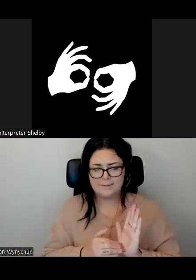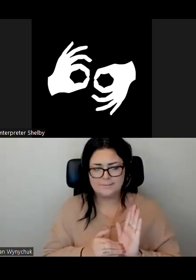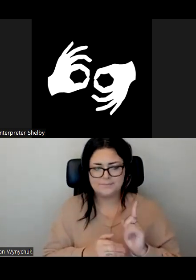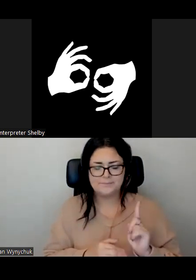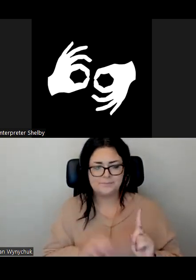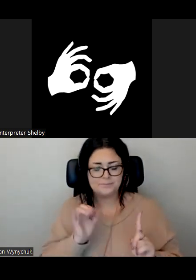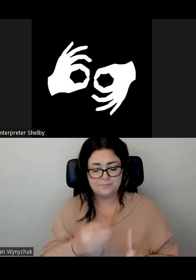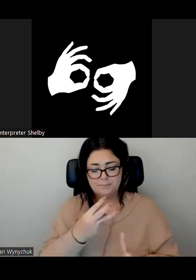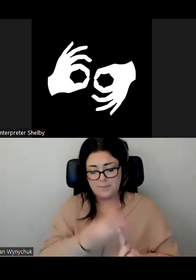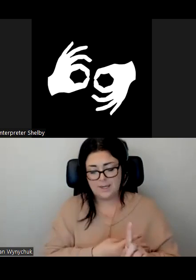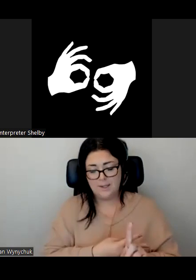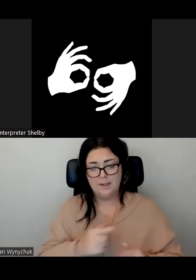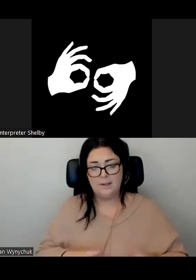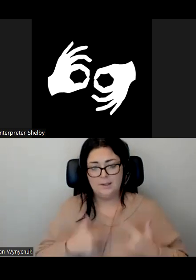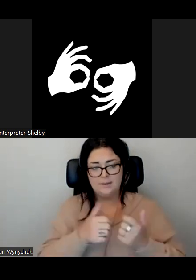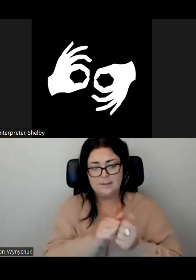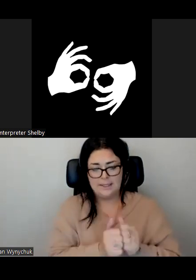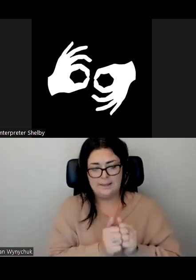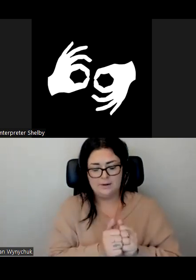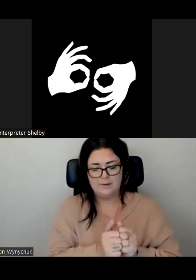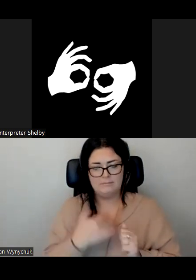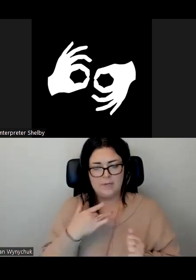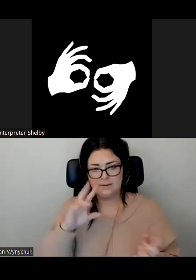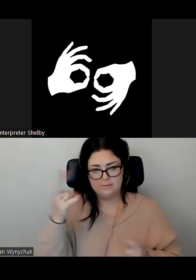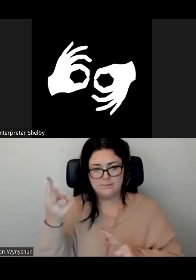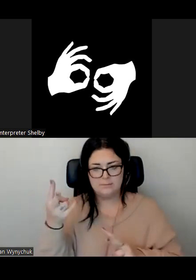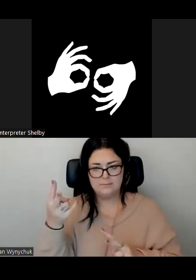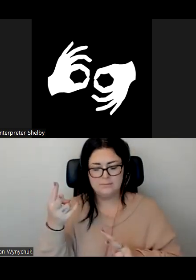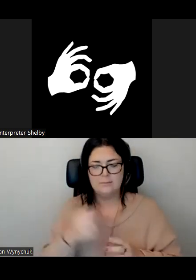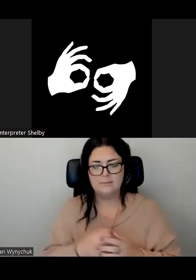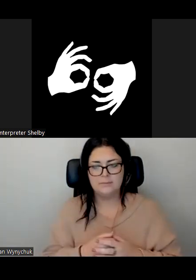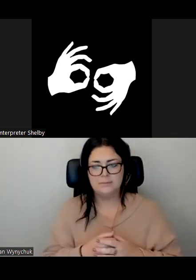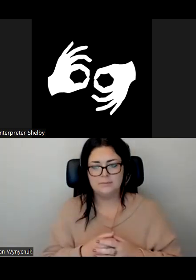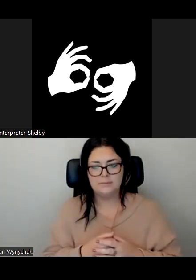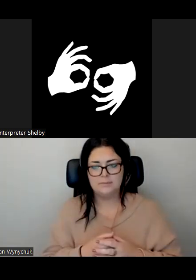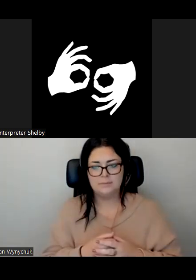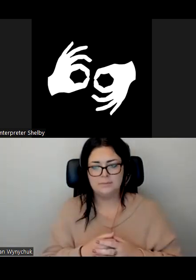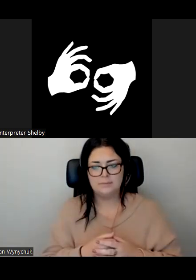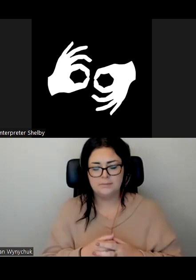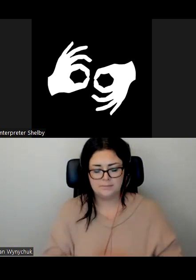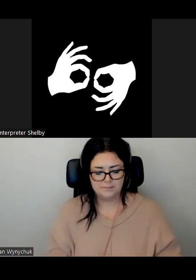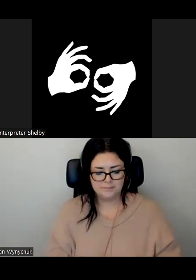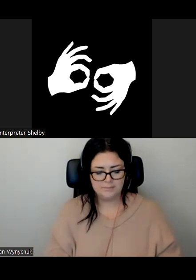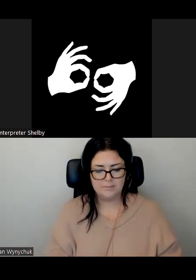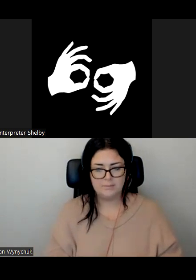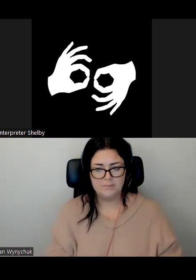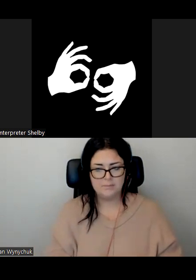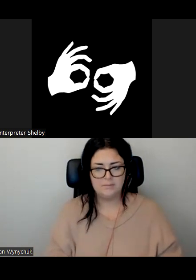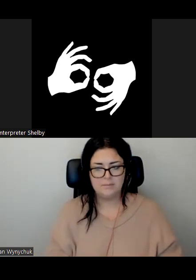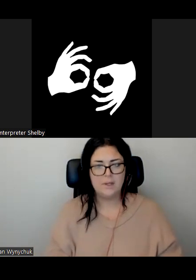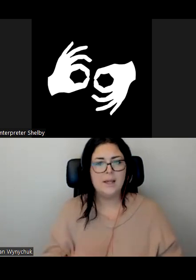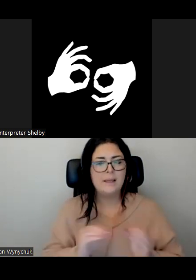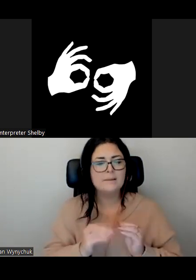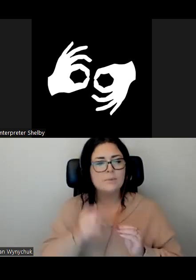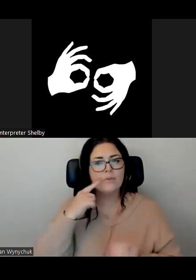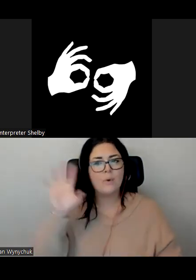that 6 month misconception, that has more to do with, say, federal income tax, like